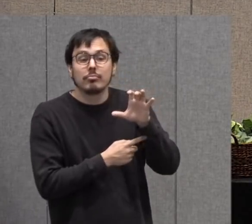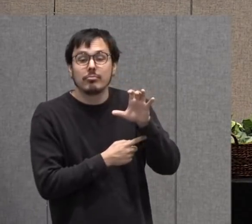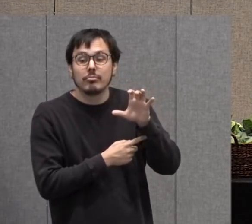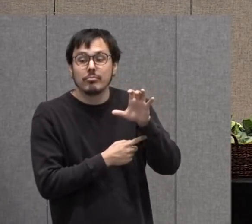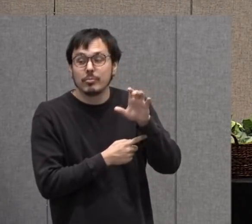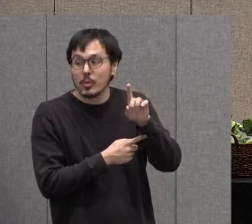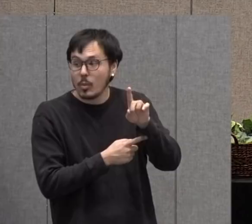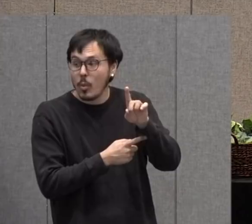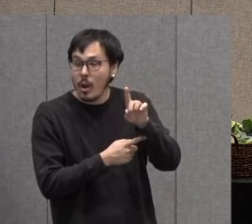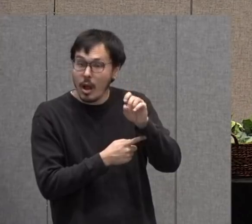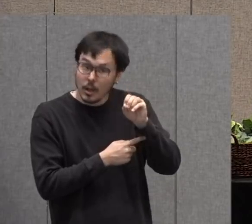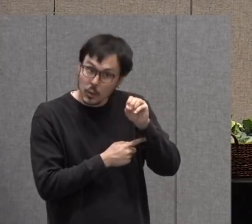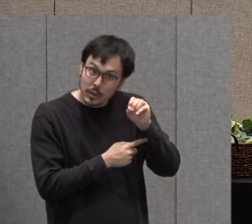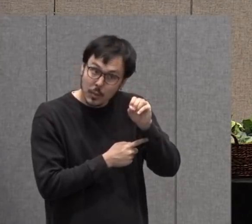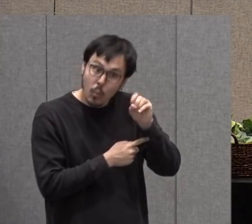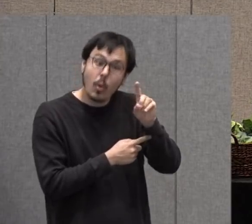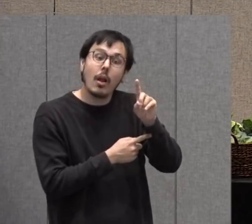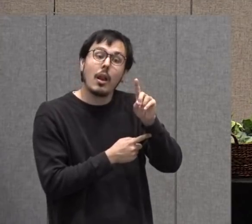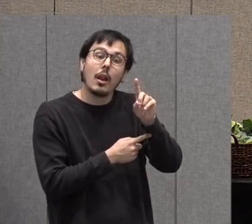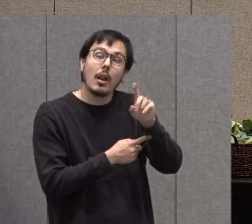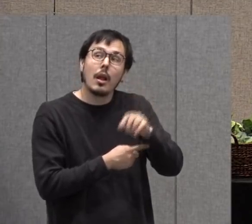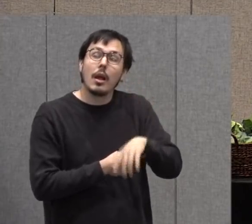101.